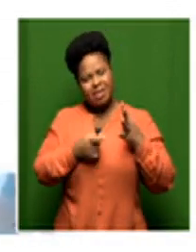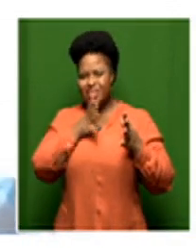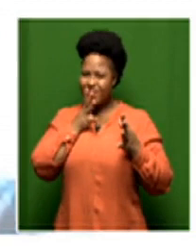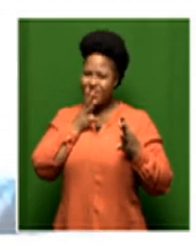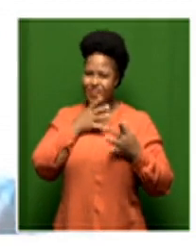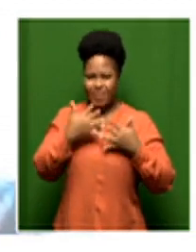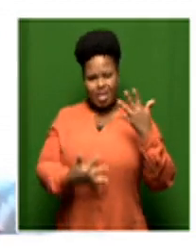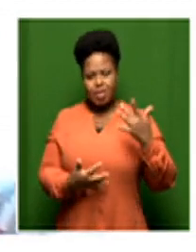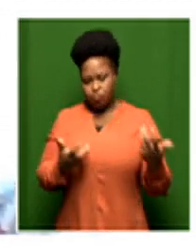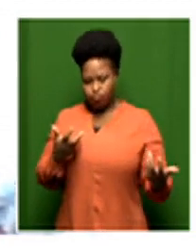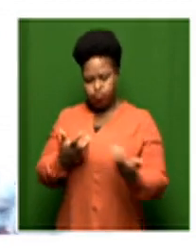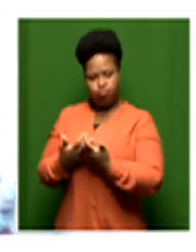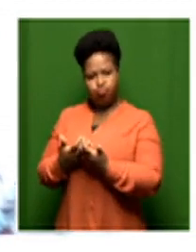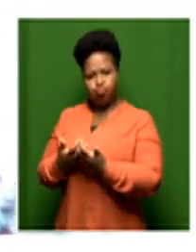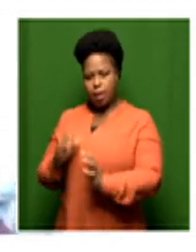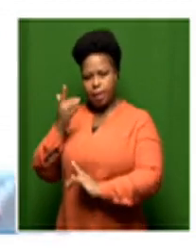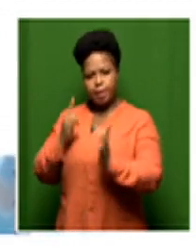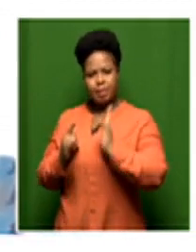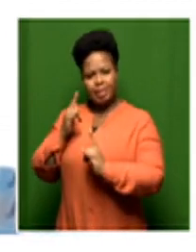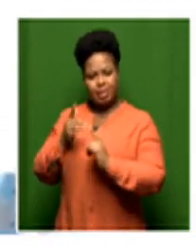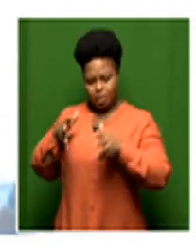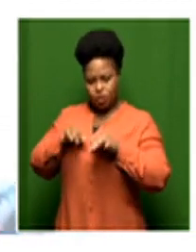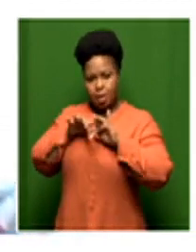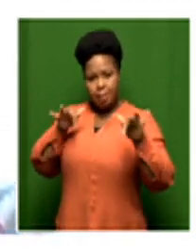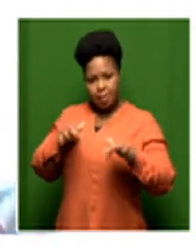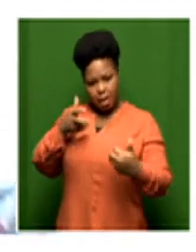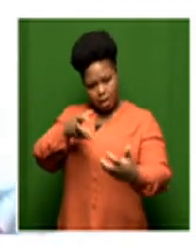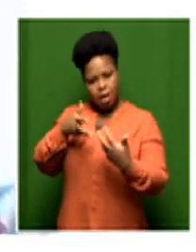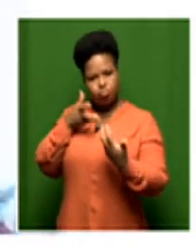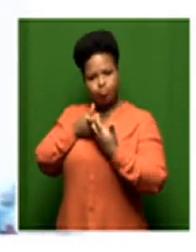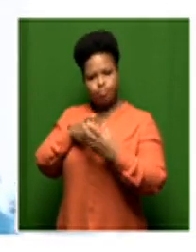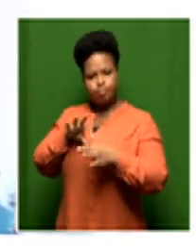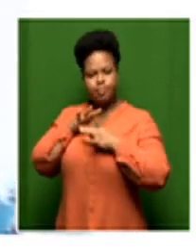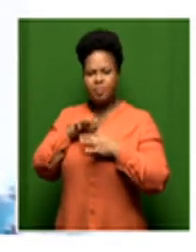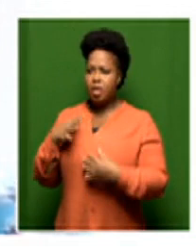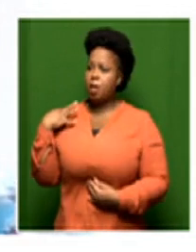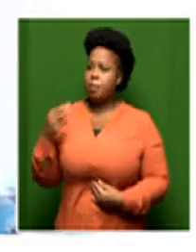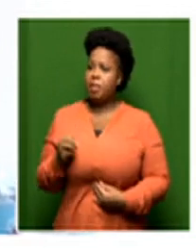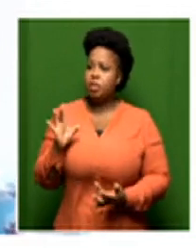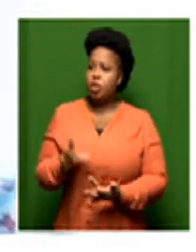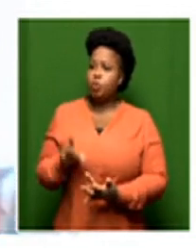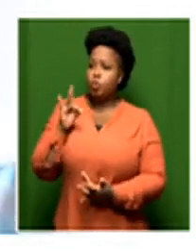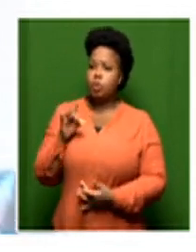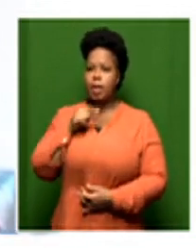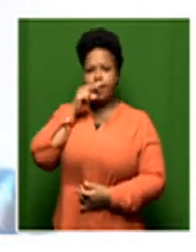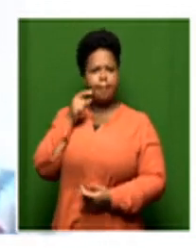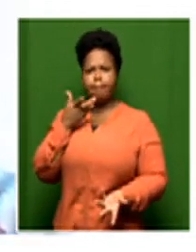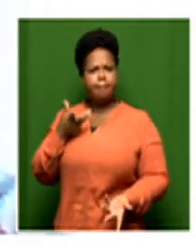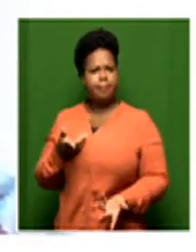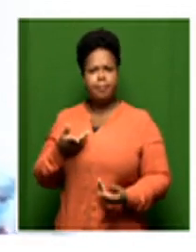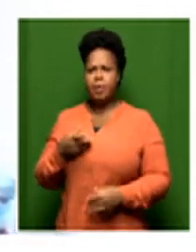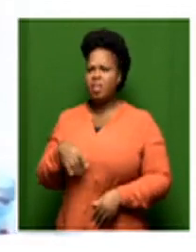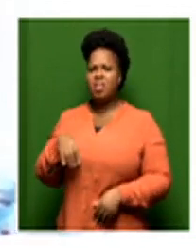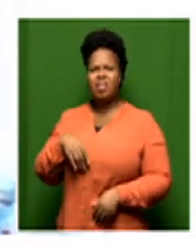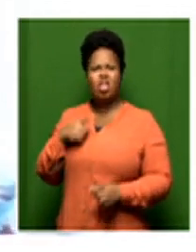that unify the people of the city. And I think the minister has chosen to take only these single names, which has no